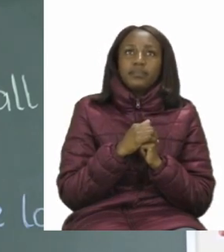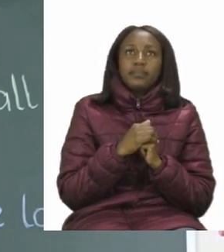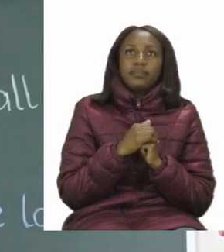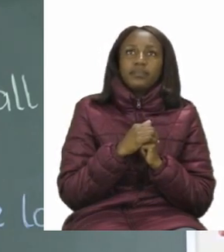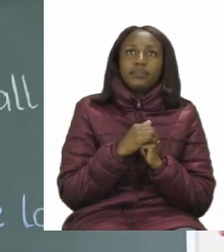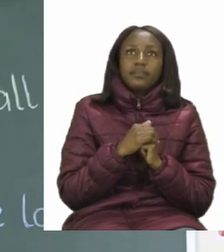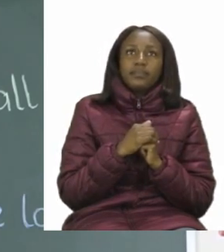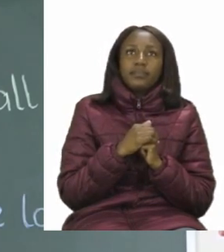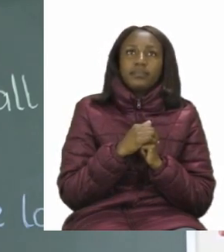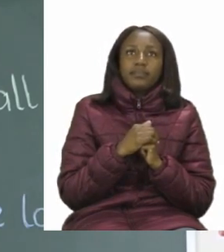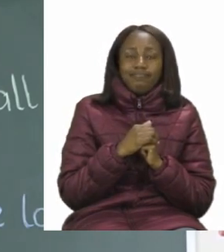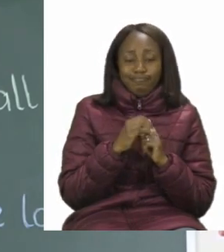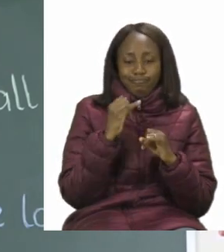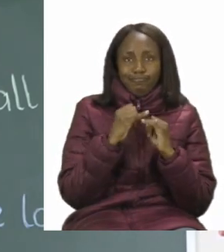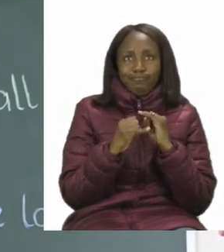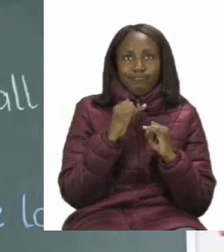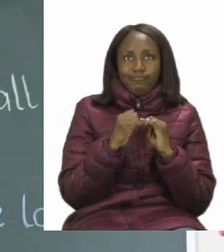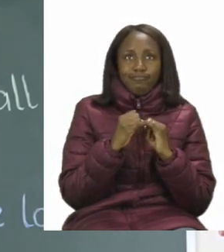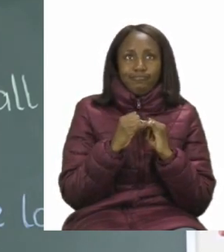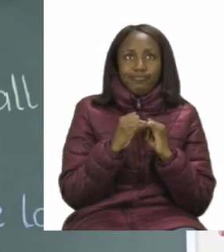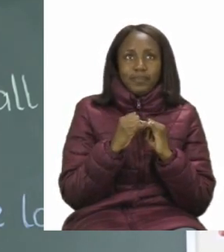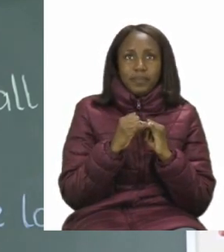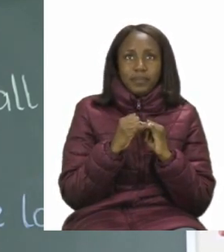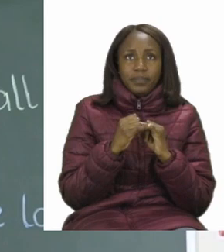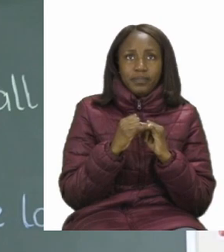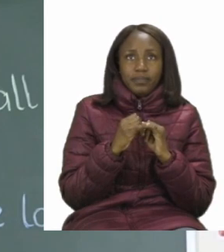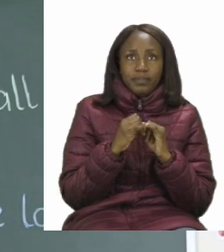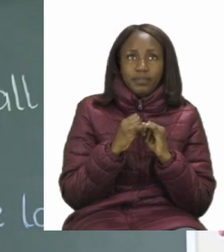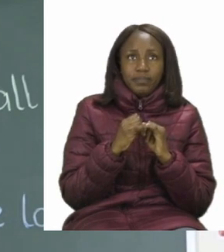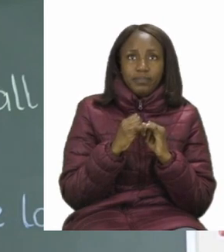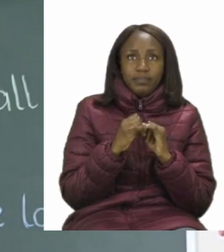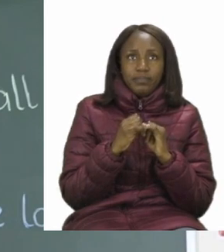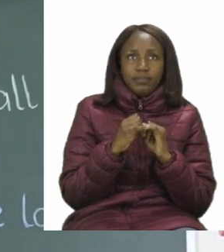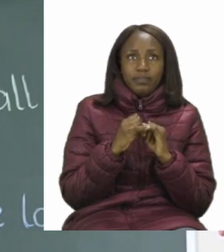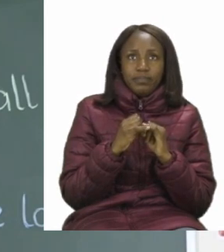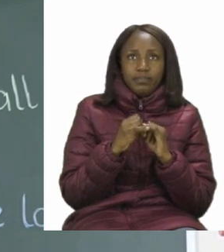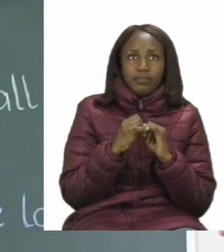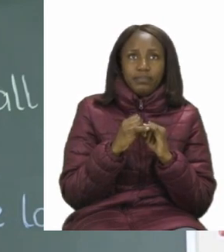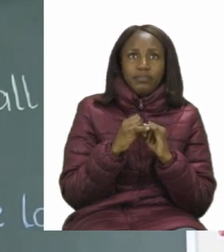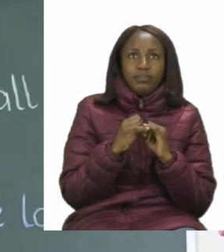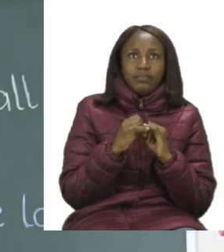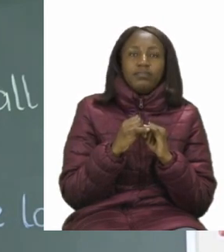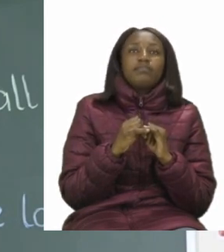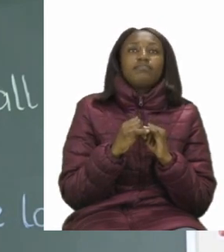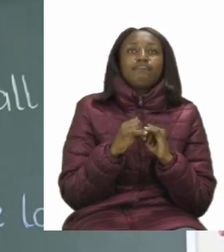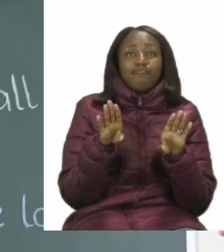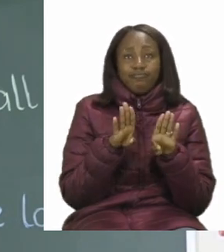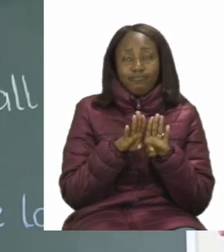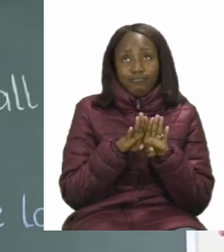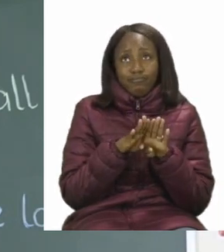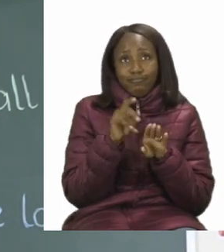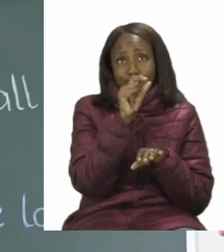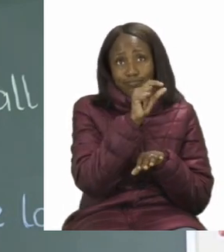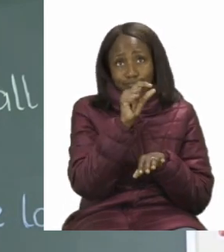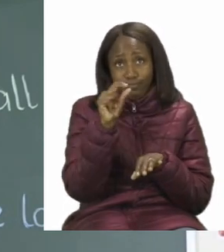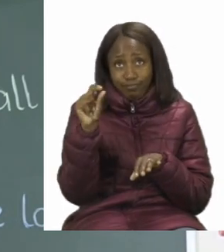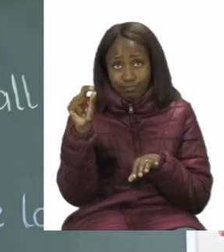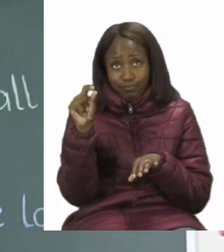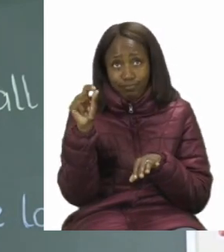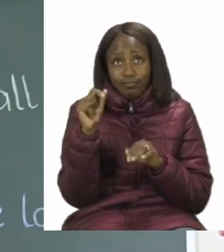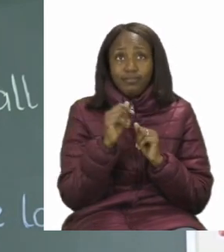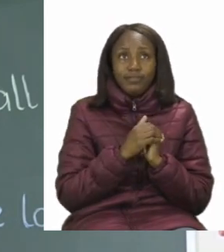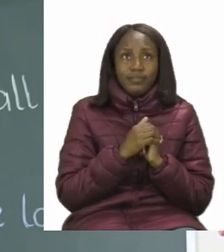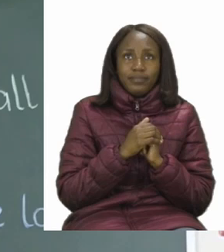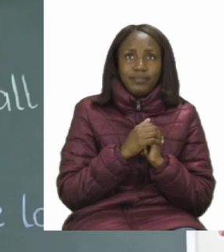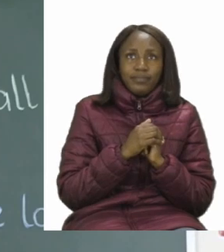Then the last one, or the last few, they are asking you to make sentences. So this is exactly what you're going to do.